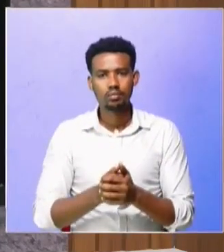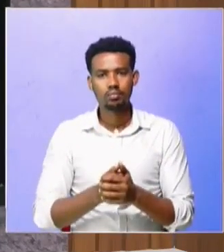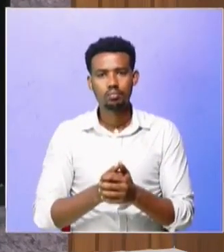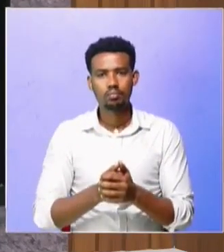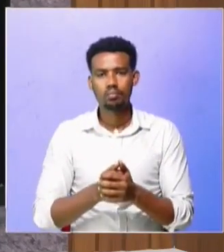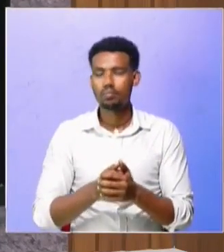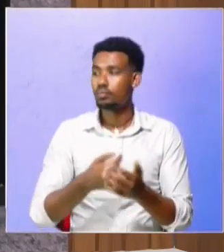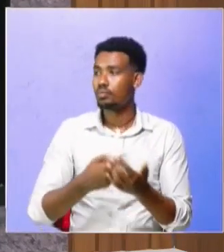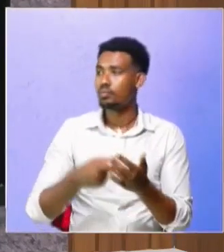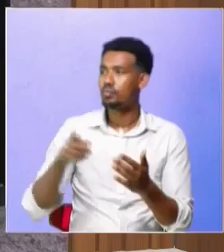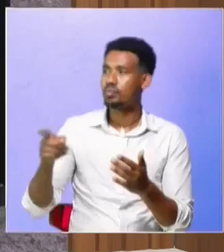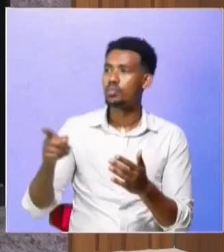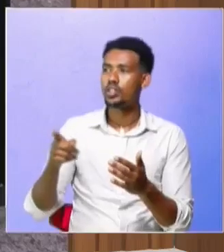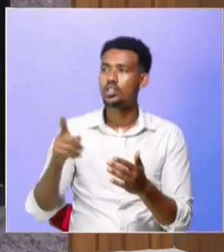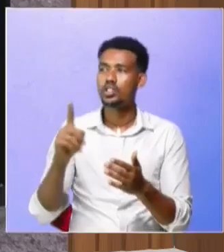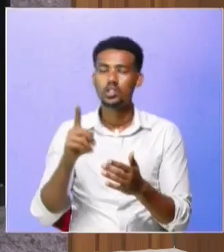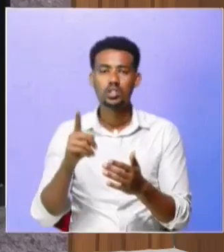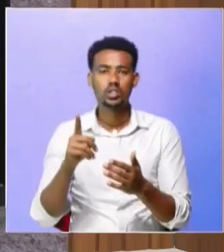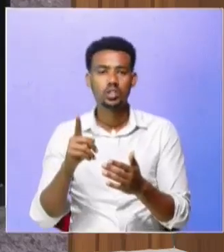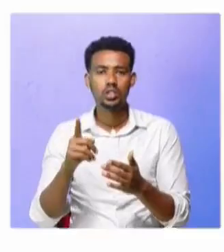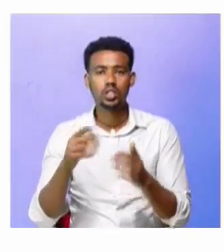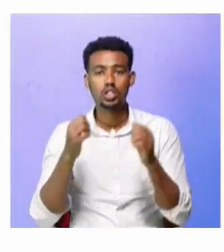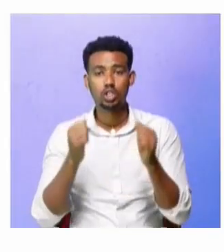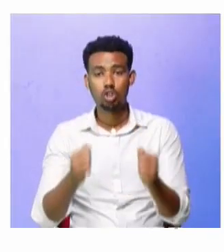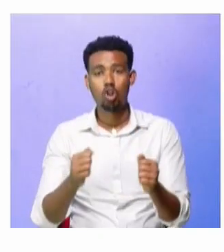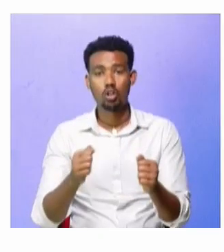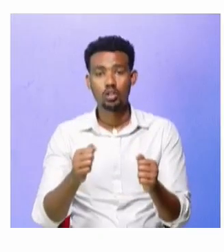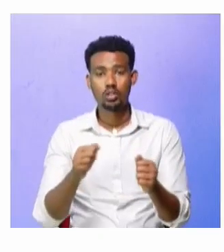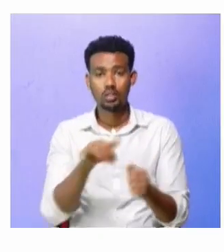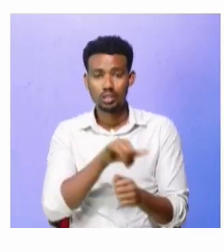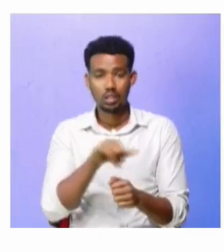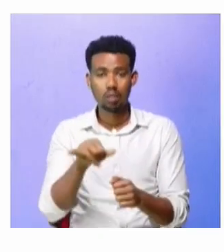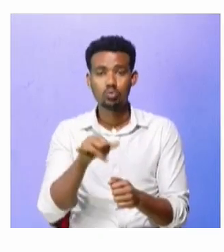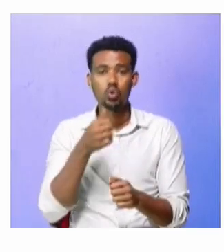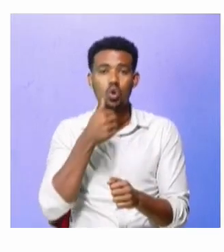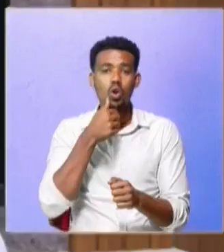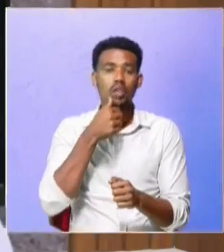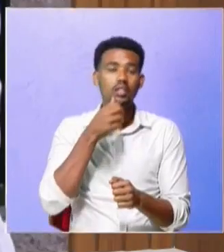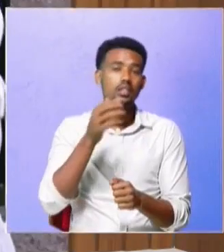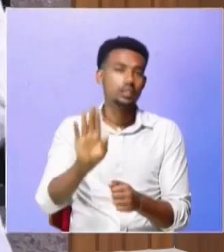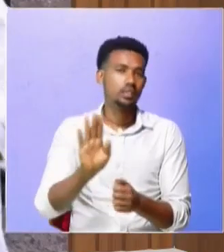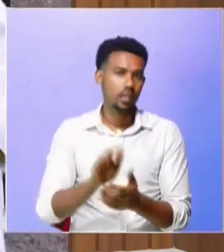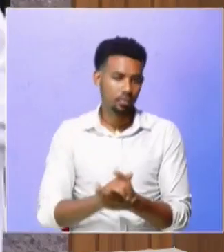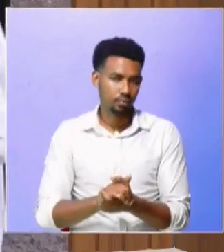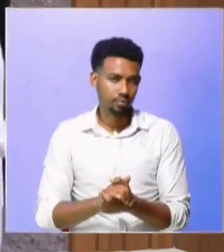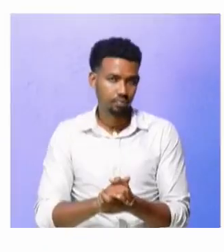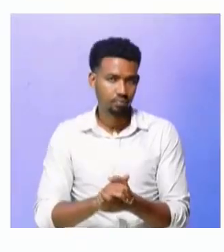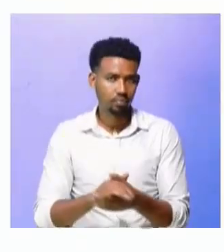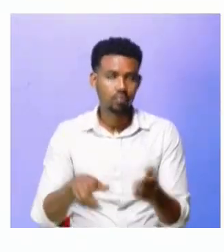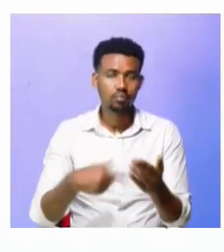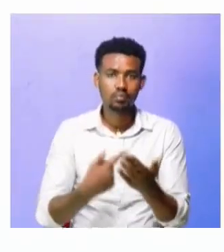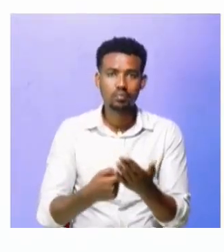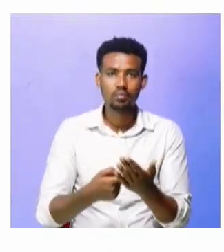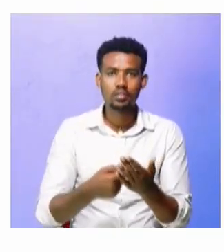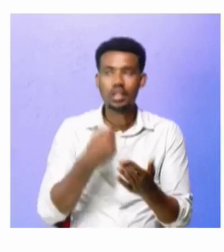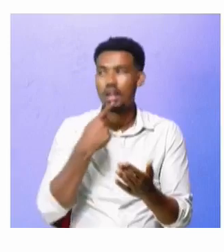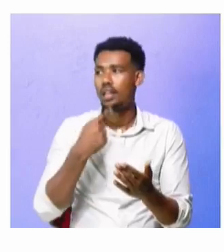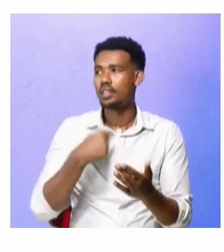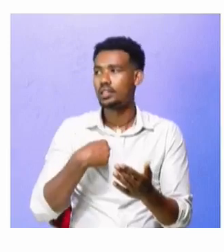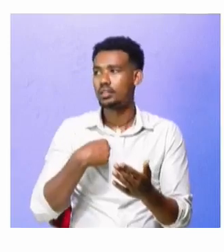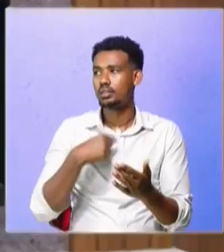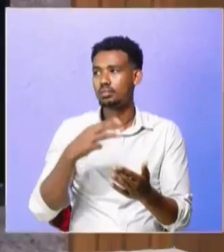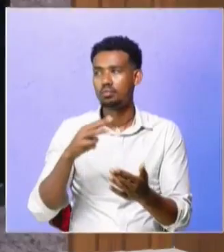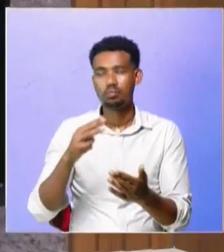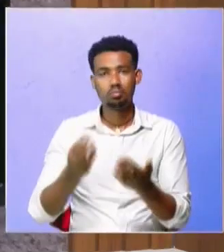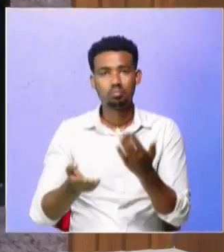In this case, she is what? As strong as her sister. So it is telling us manner,